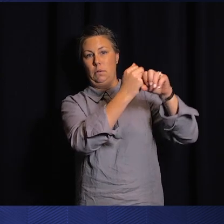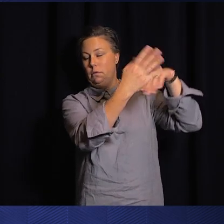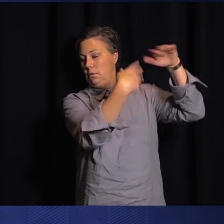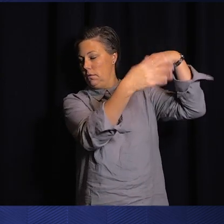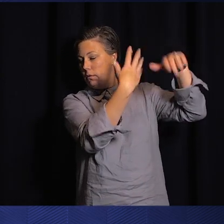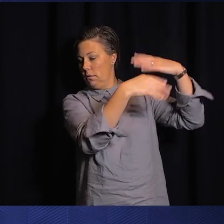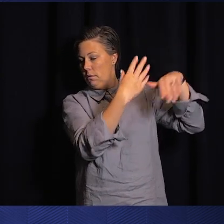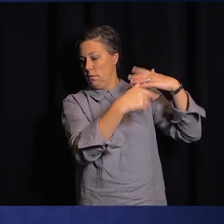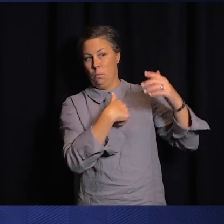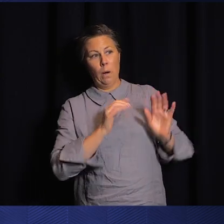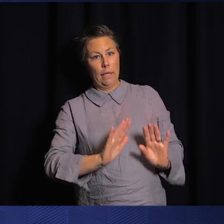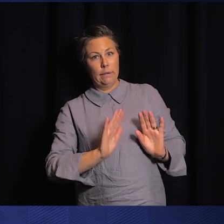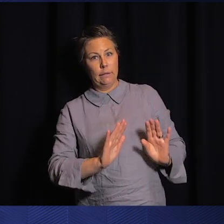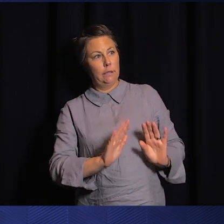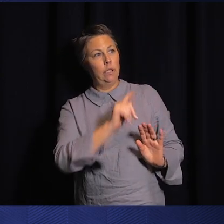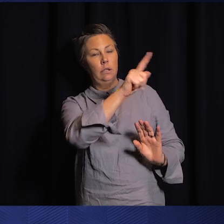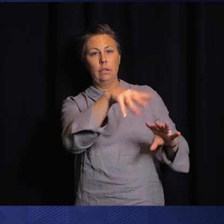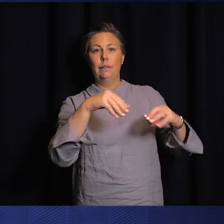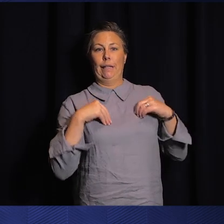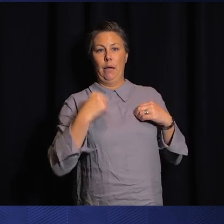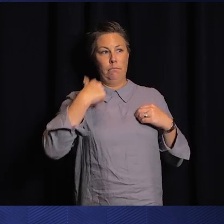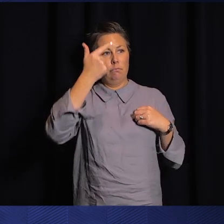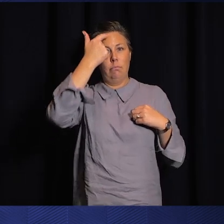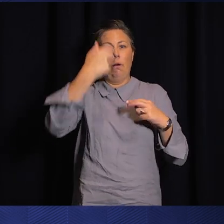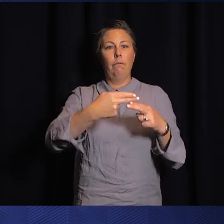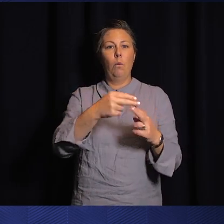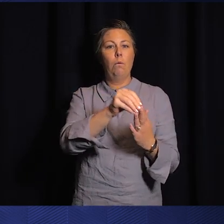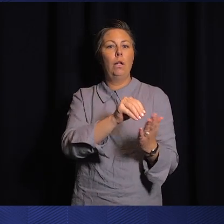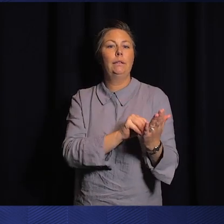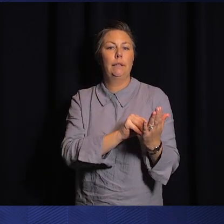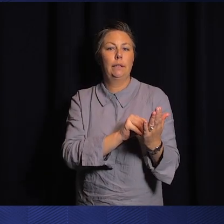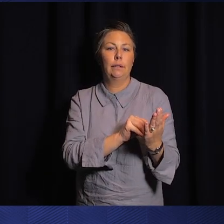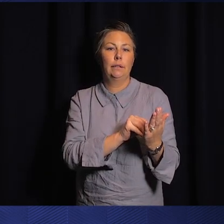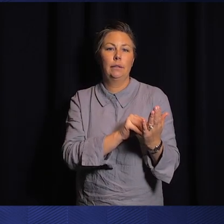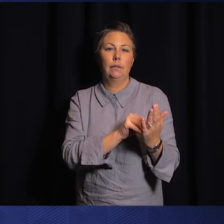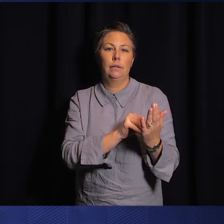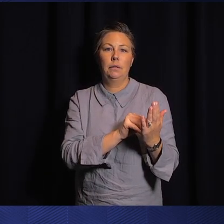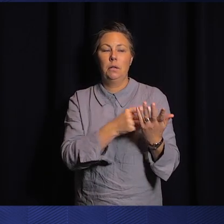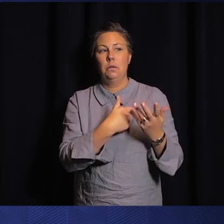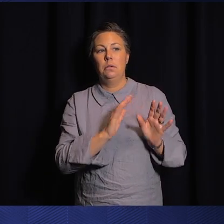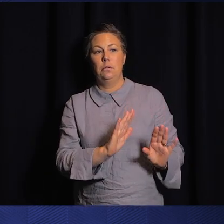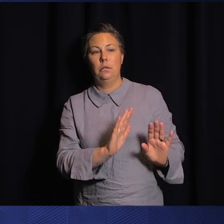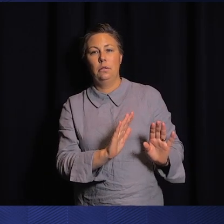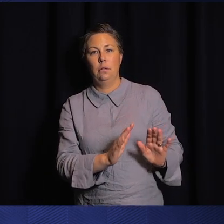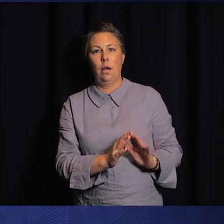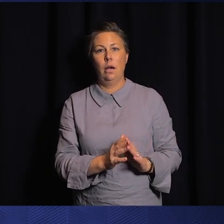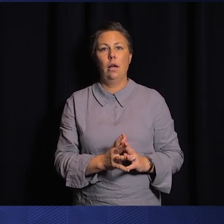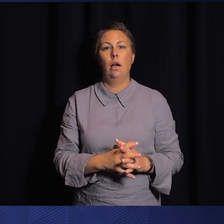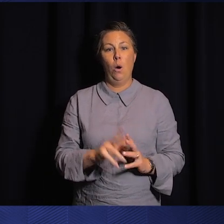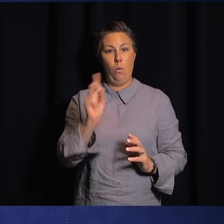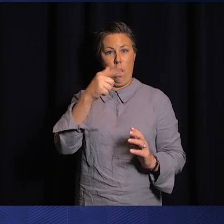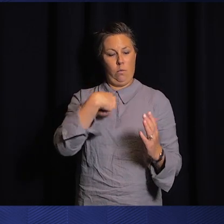to operationalize the IDP policy. So the directives, the draft directives that we have already